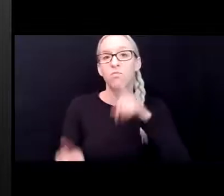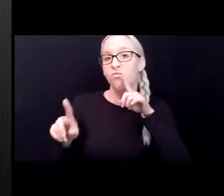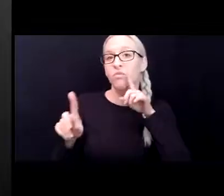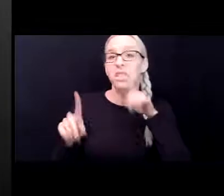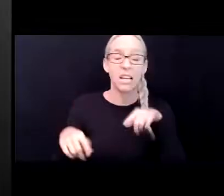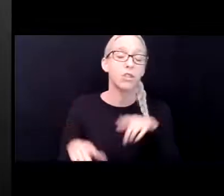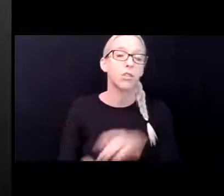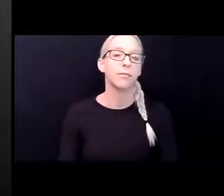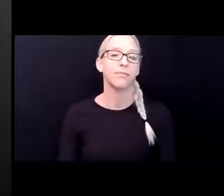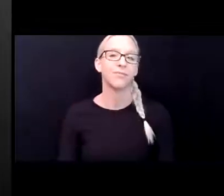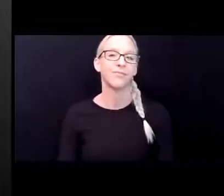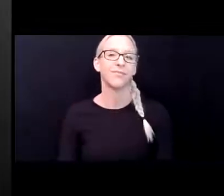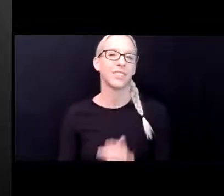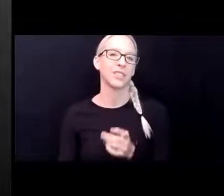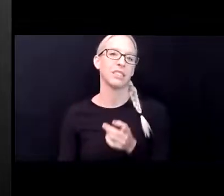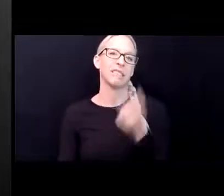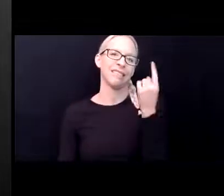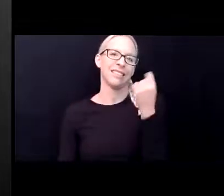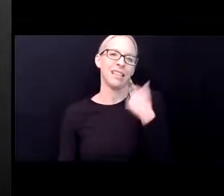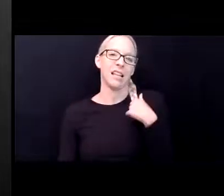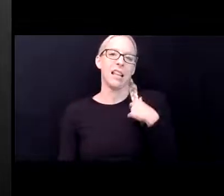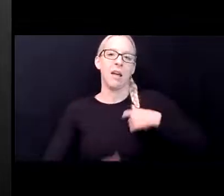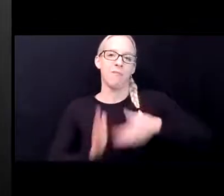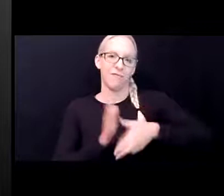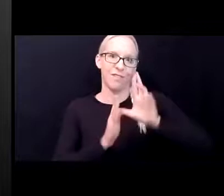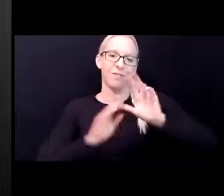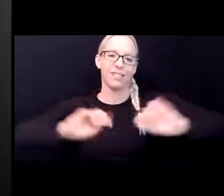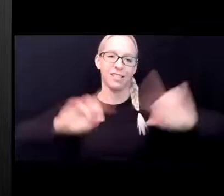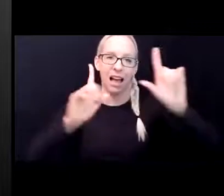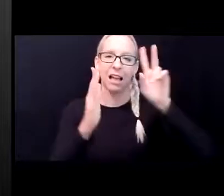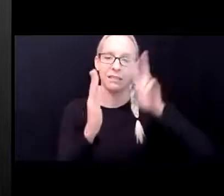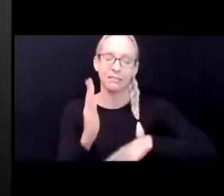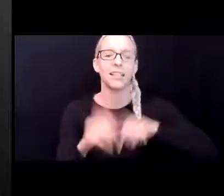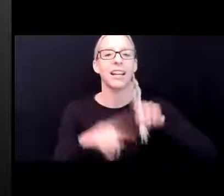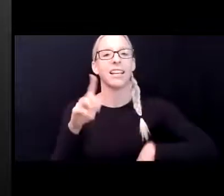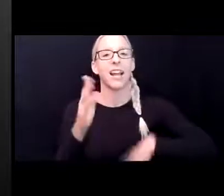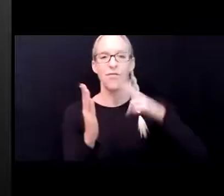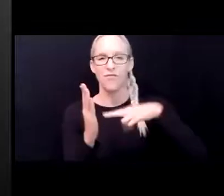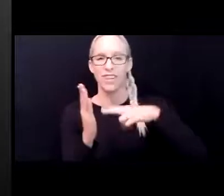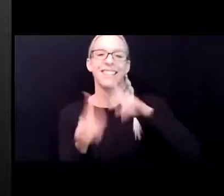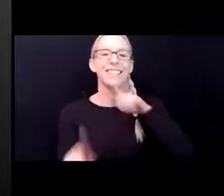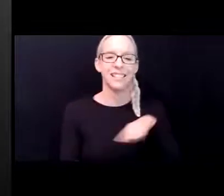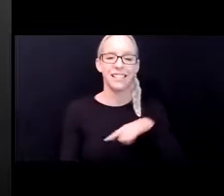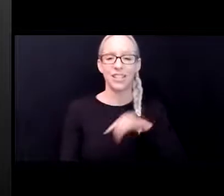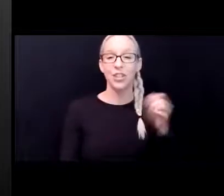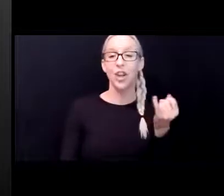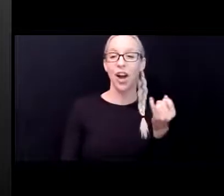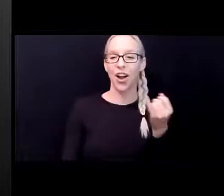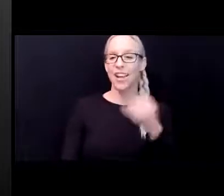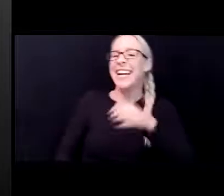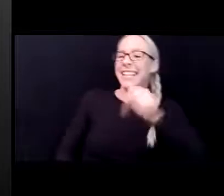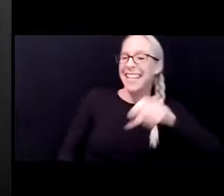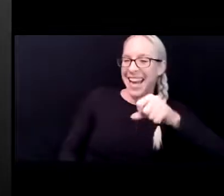I'm just not going to be able to read them while I'm going through and answering. I see John's giving me a thumbs Good, up. yeah, So, good segue. But